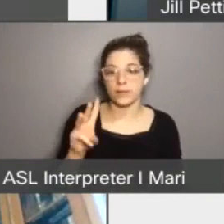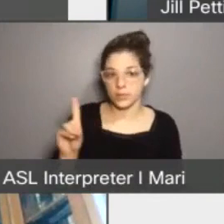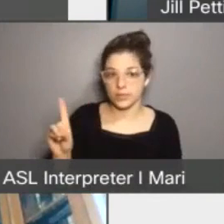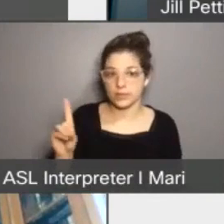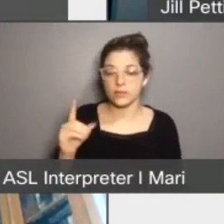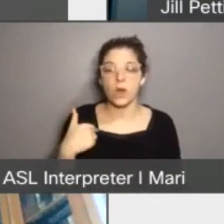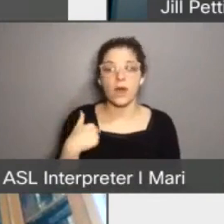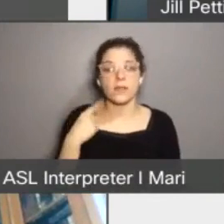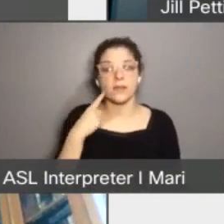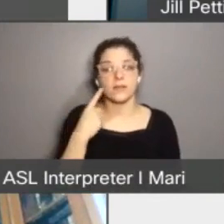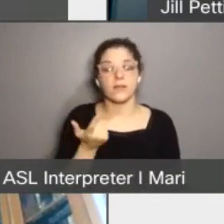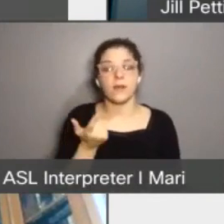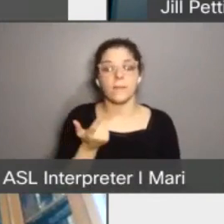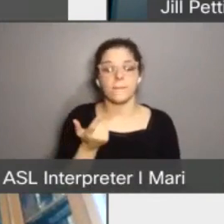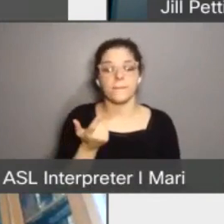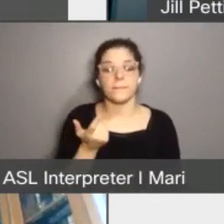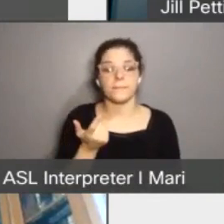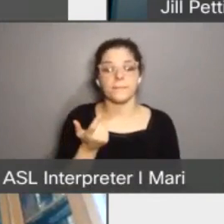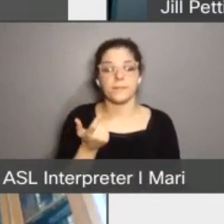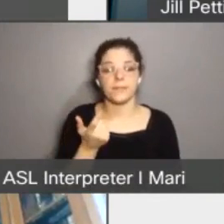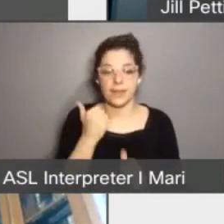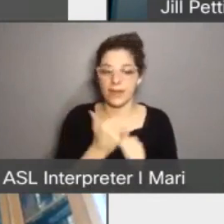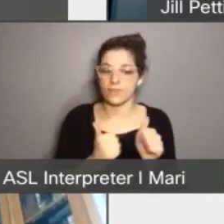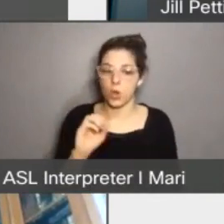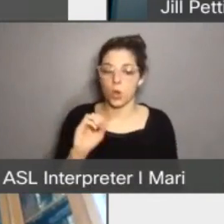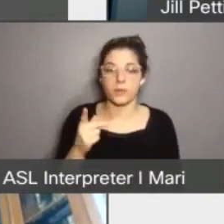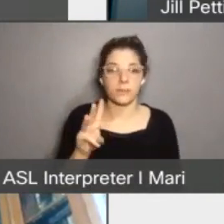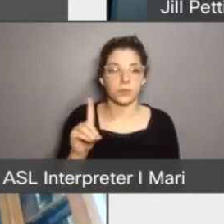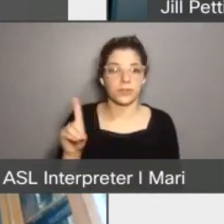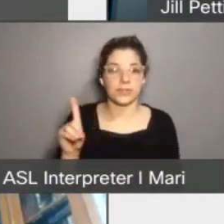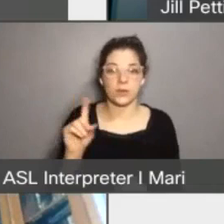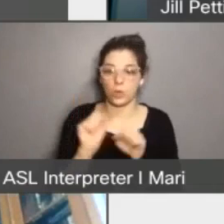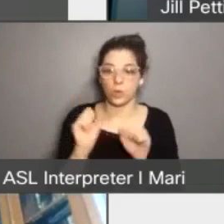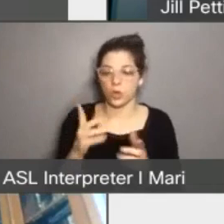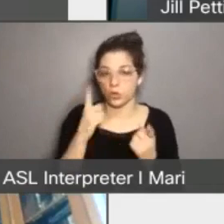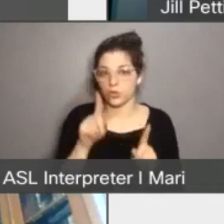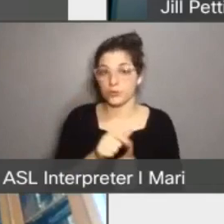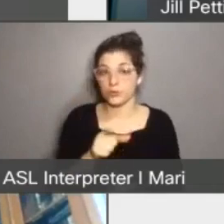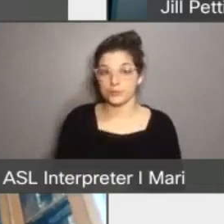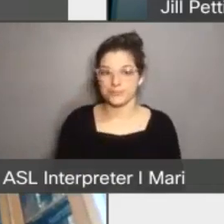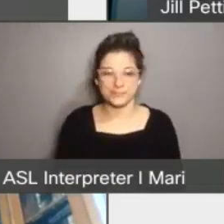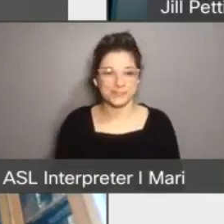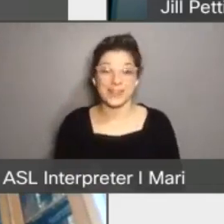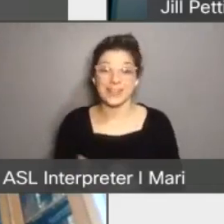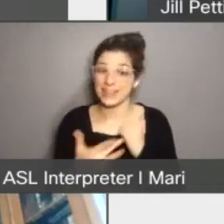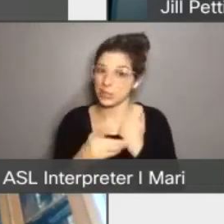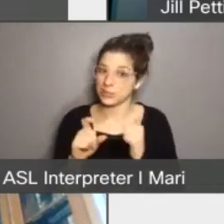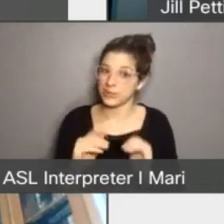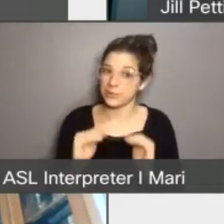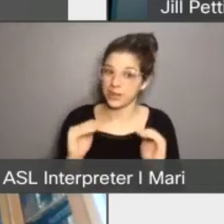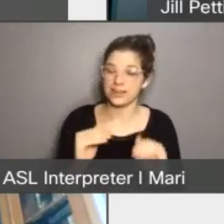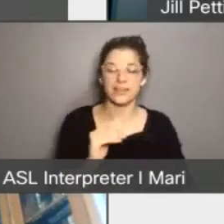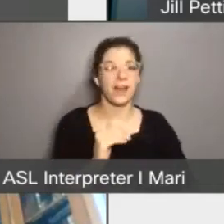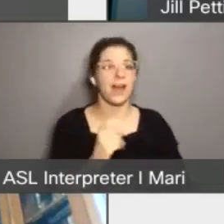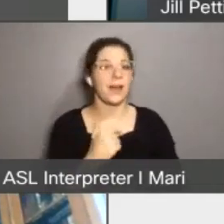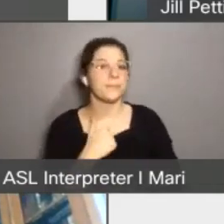So I think I think every OPWD employee in the state agrees with you. Technology needs to be upgraded. I'm